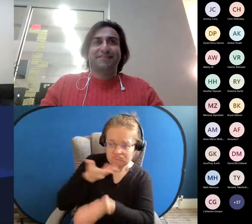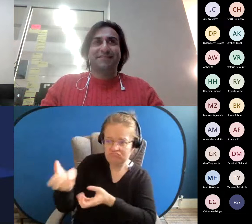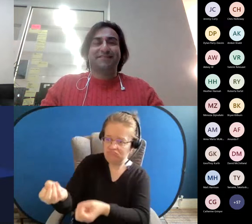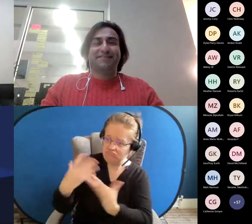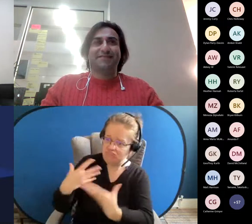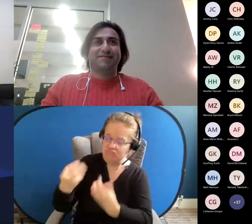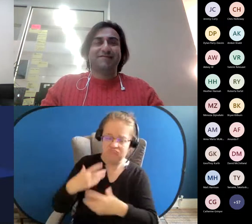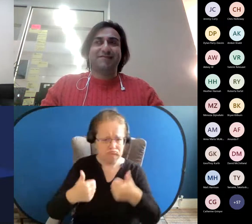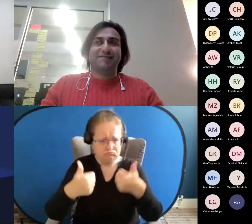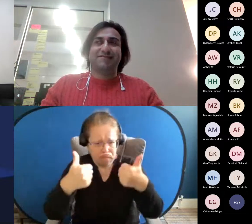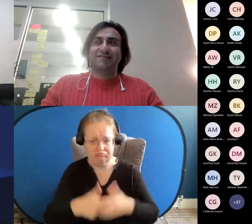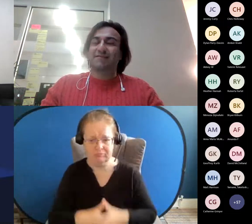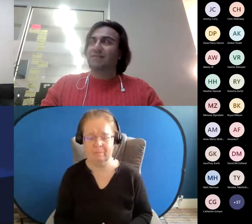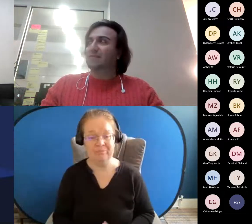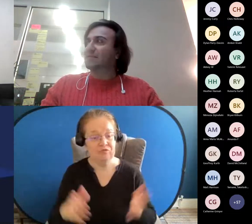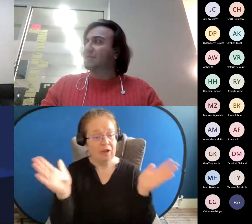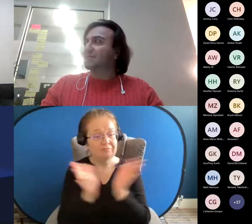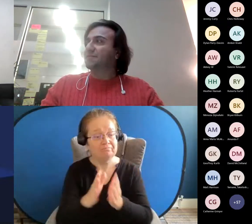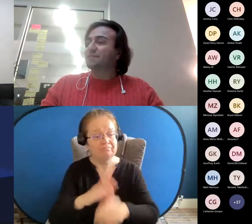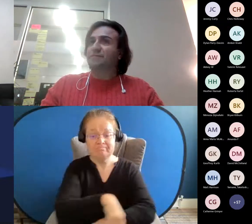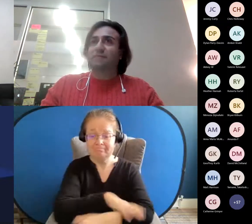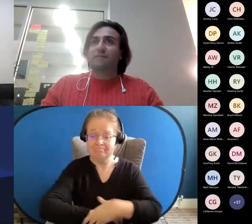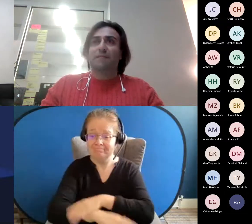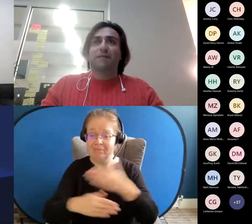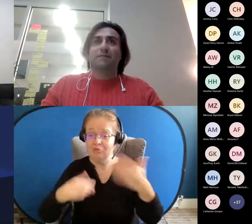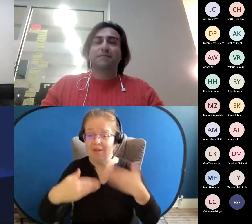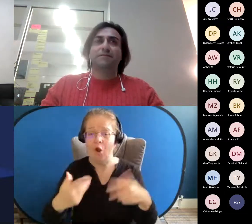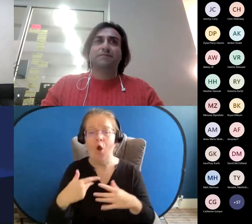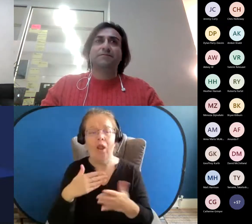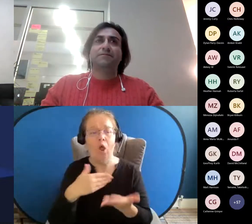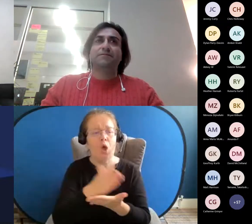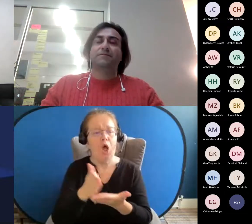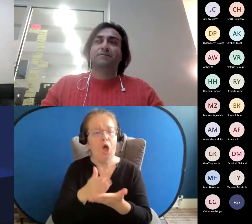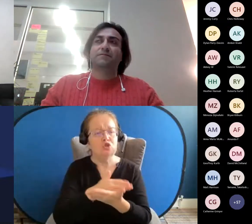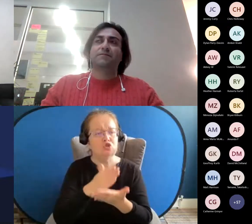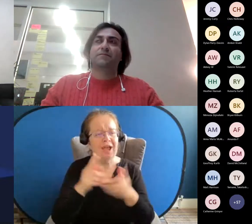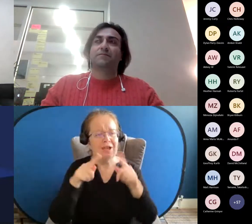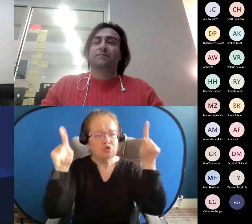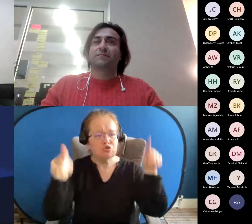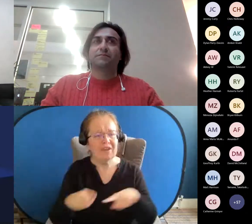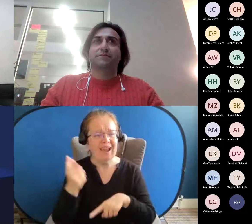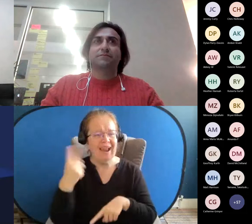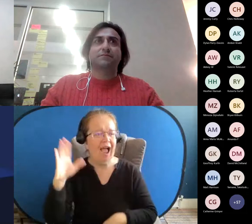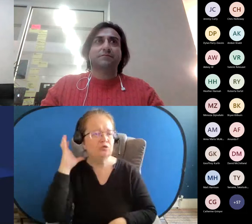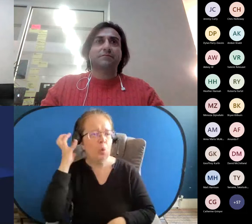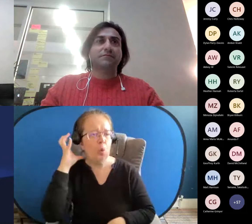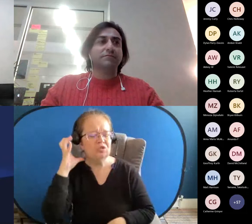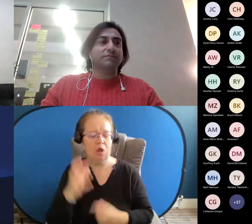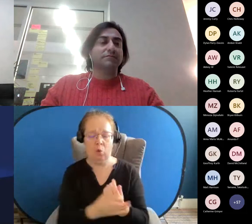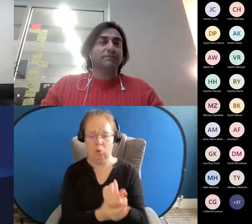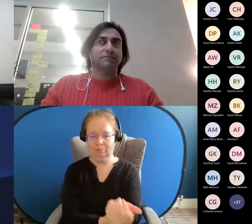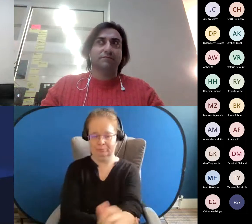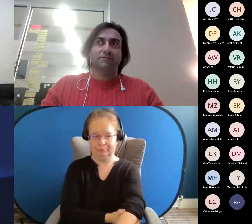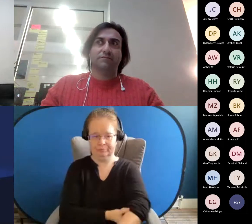Good. Let's crack on. I'm going to share my screen and enable audio so we can watch the videos as we go.